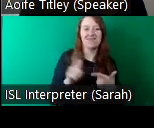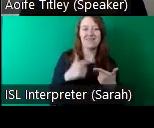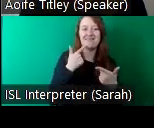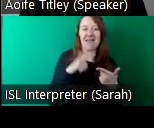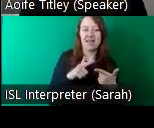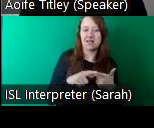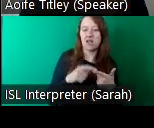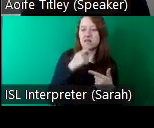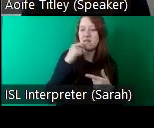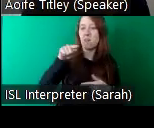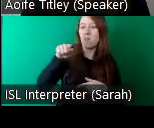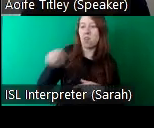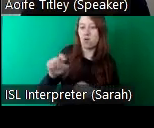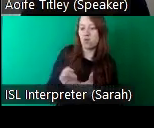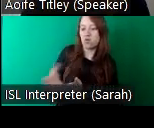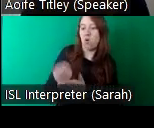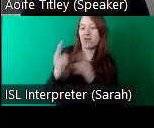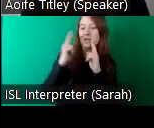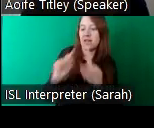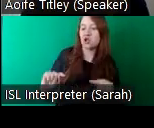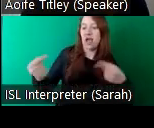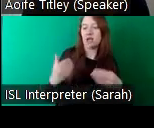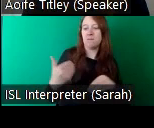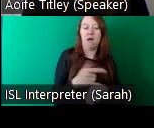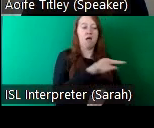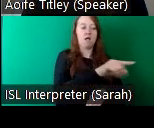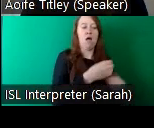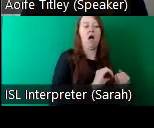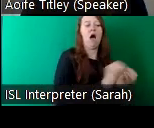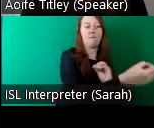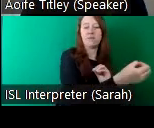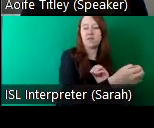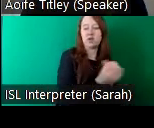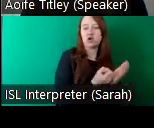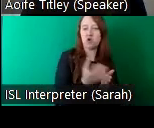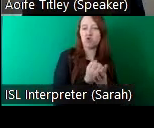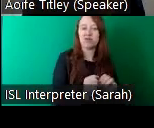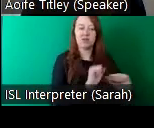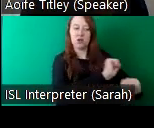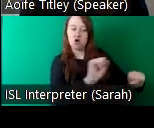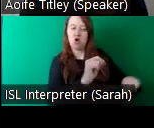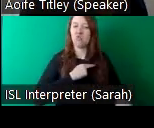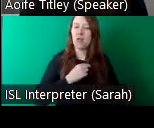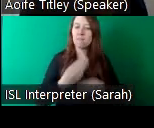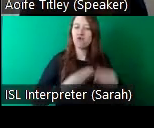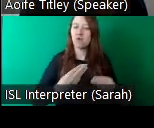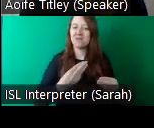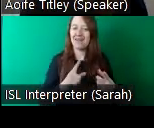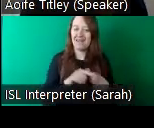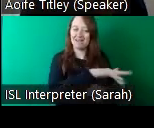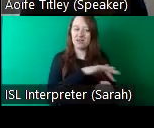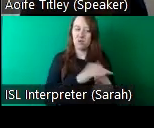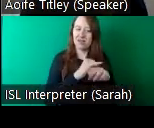more oppositional stories, which can really then help to illuminate how systems work and how processes in society work. So again, very reminiscent